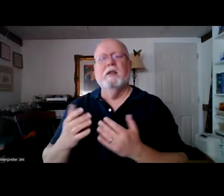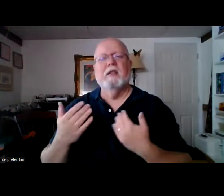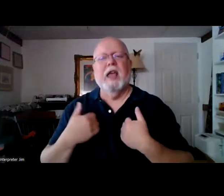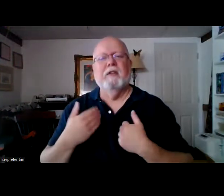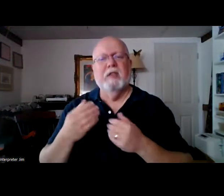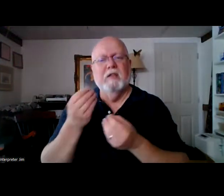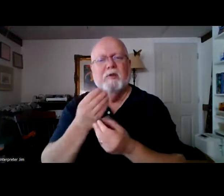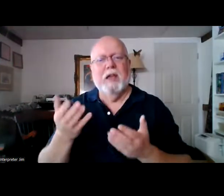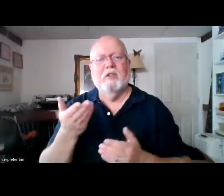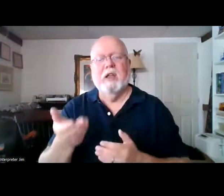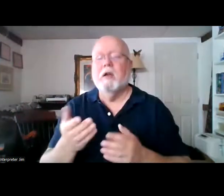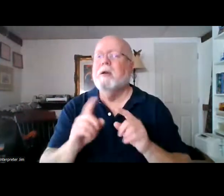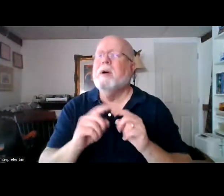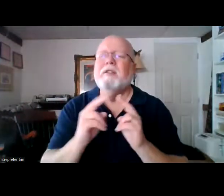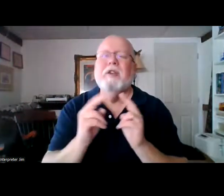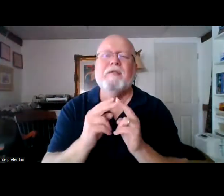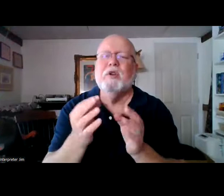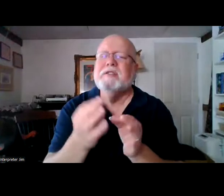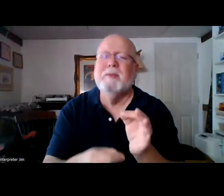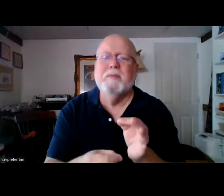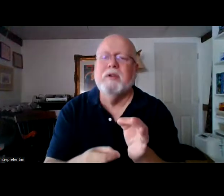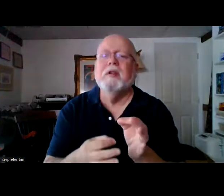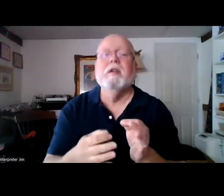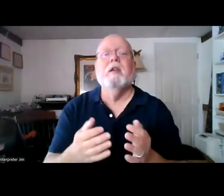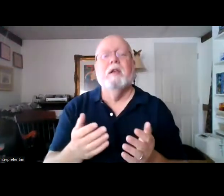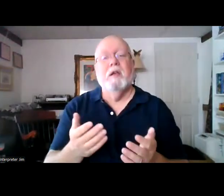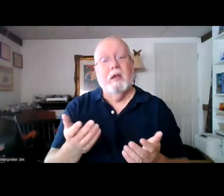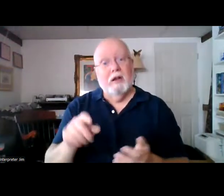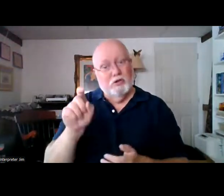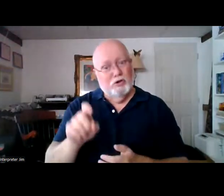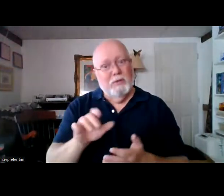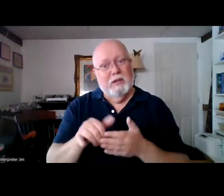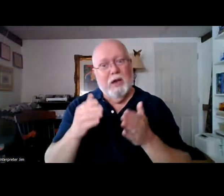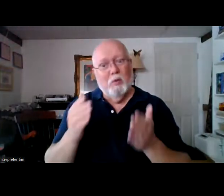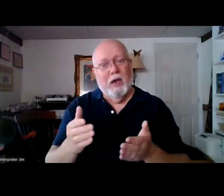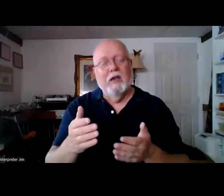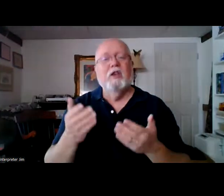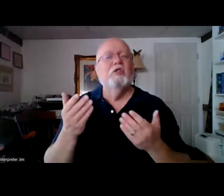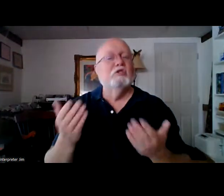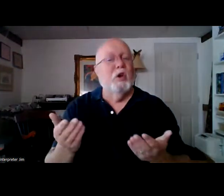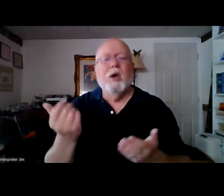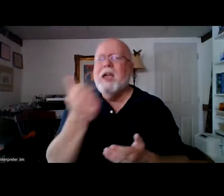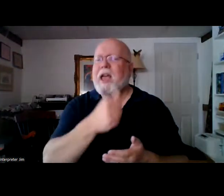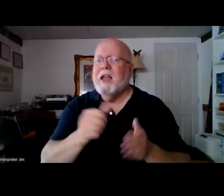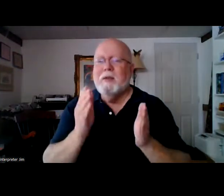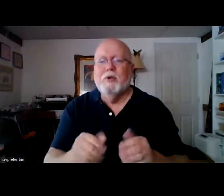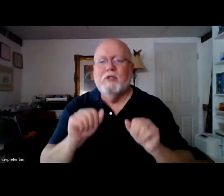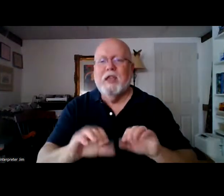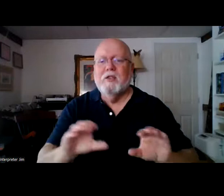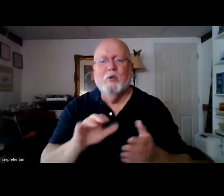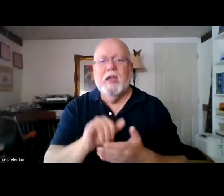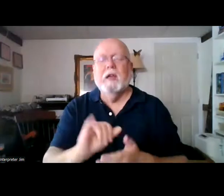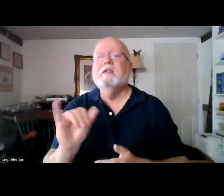really straightforward. And they meant it to be that way so that anybody could really do it. And the same thing is true with the